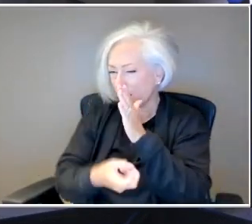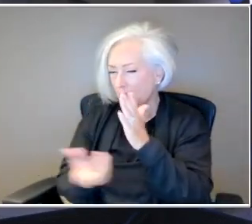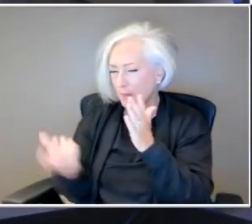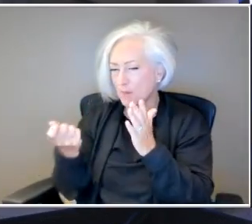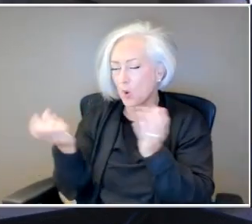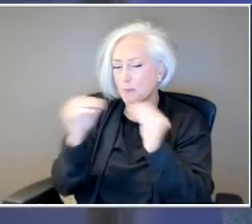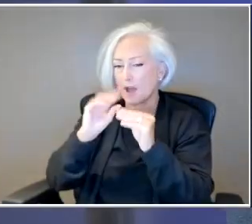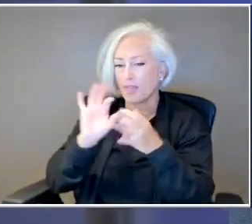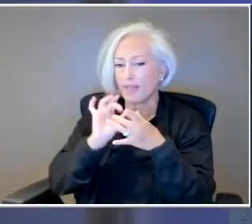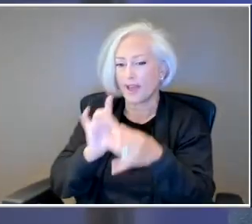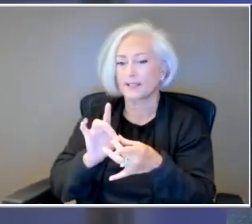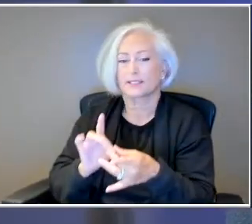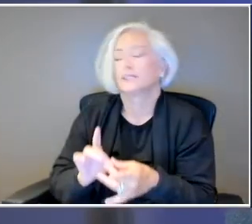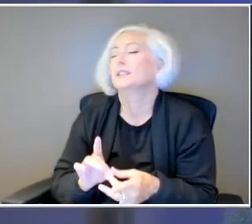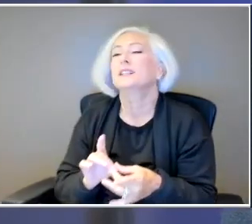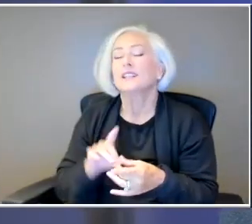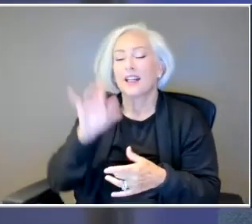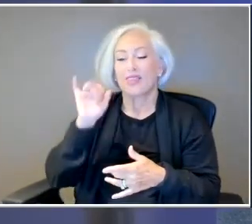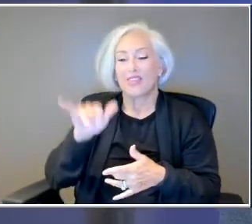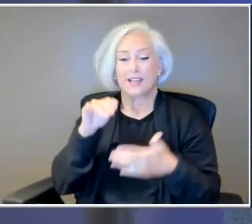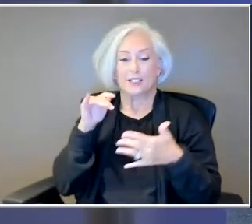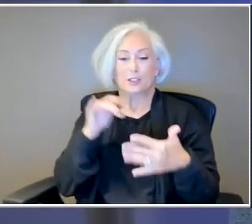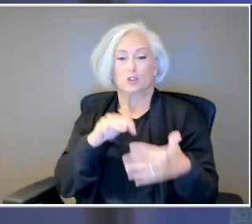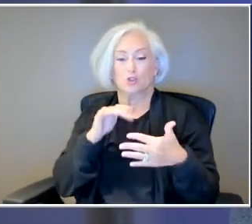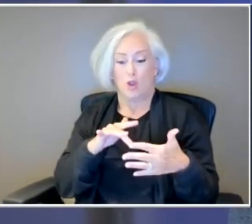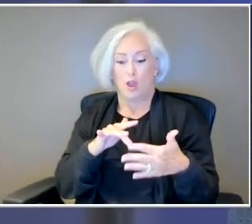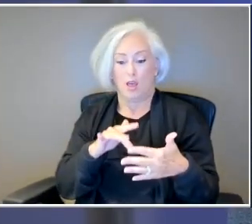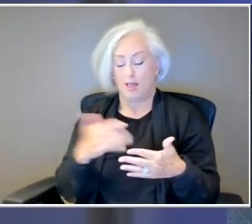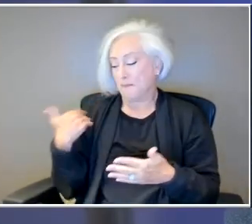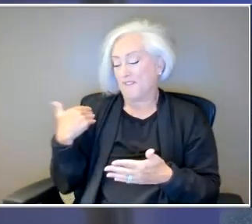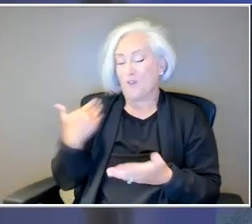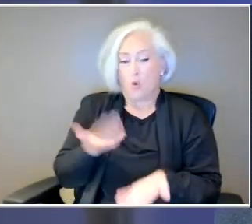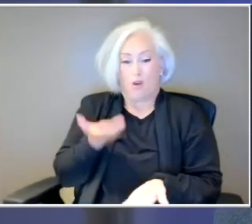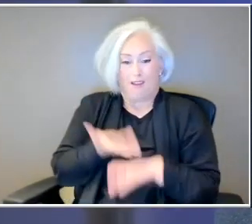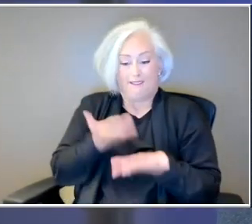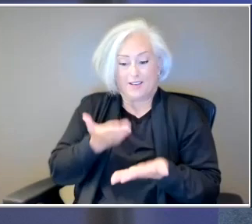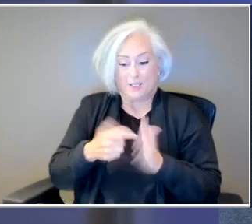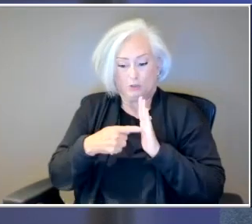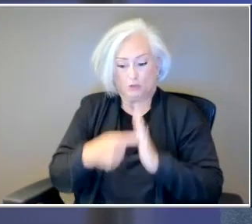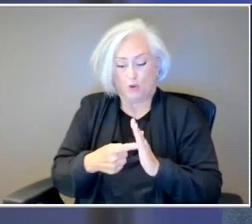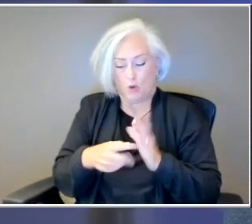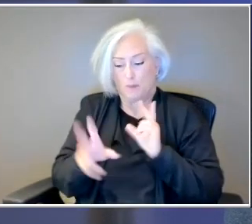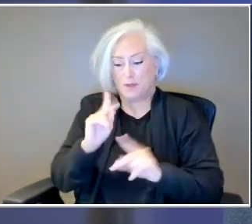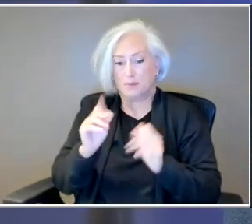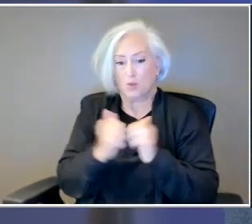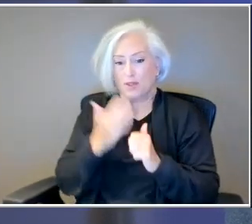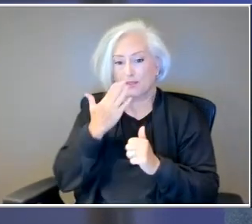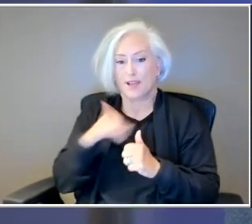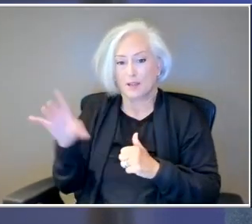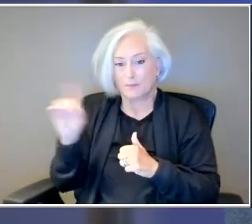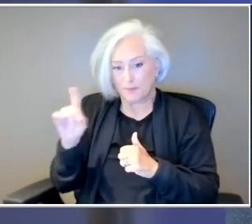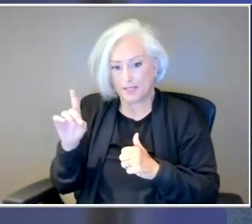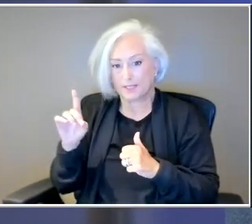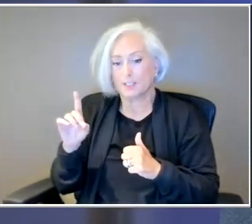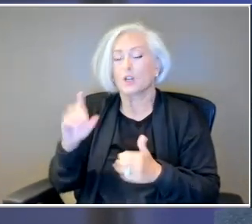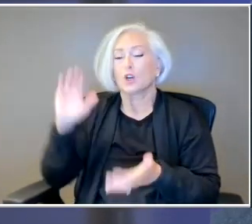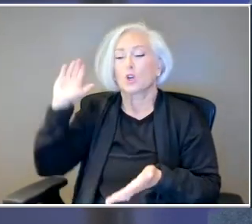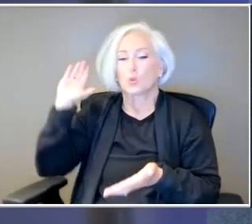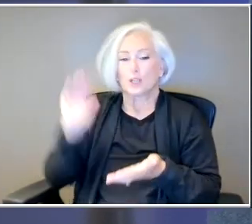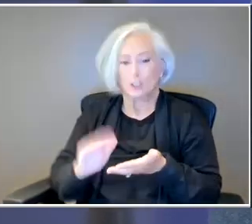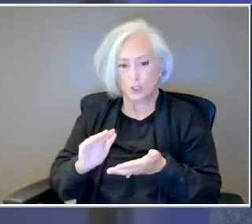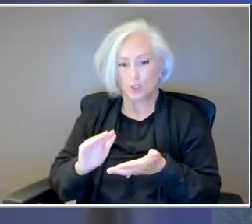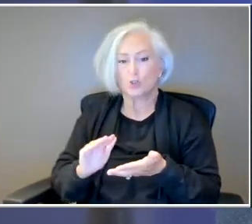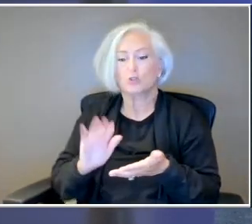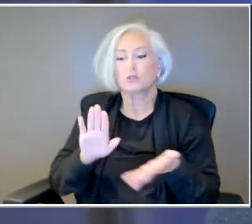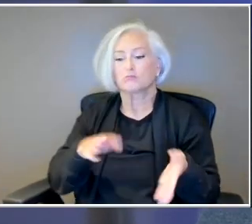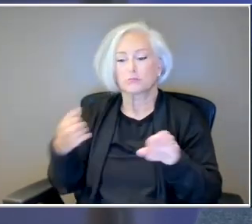SELECT trial there had been previous evidence in people with diabetes that GLP-1s lowered mortality over a certain number of years. And so what they